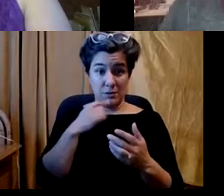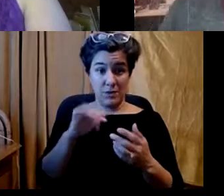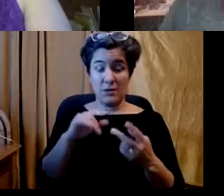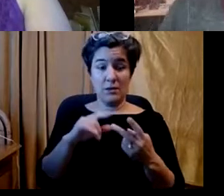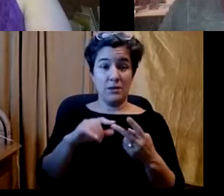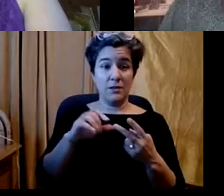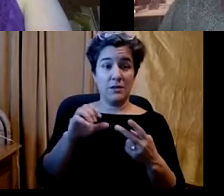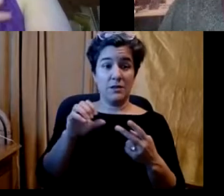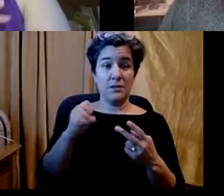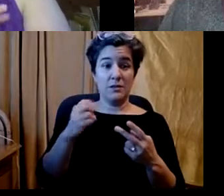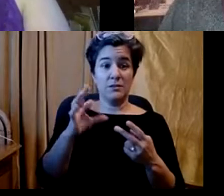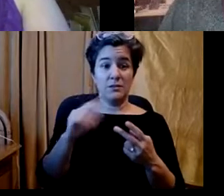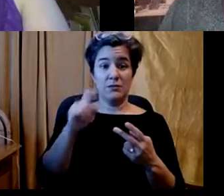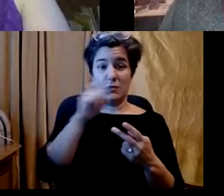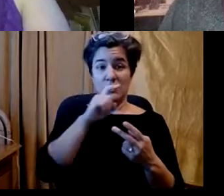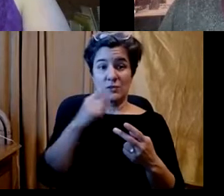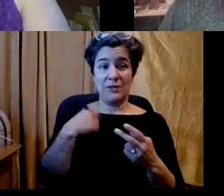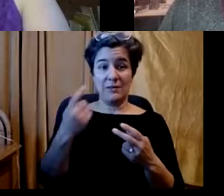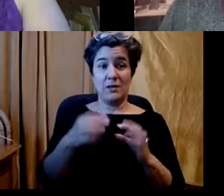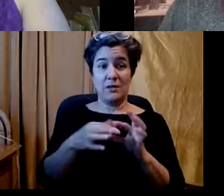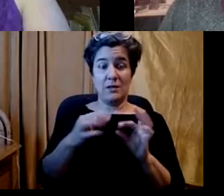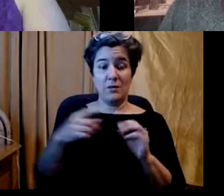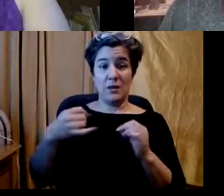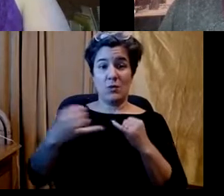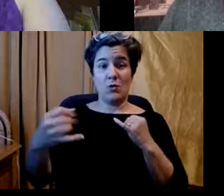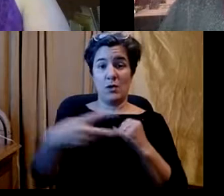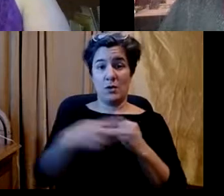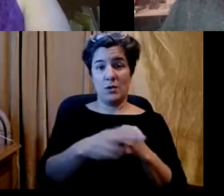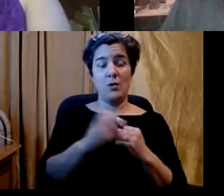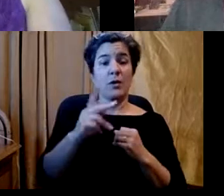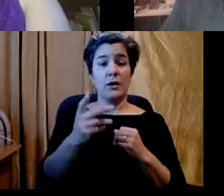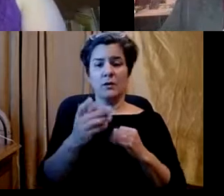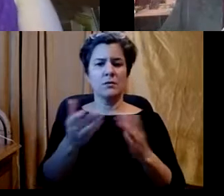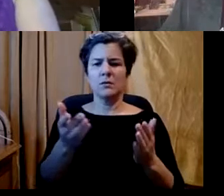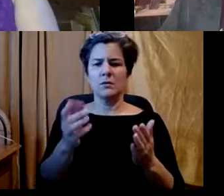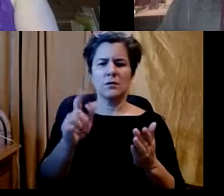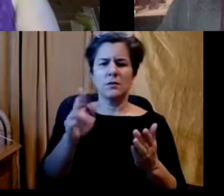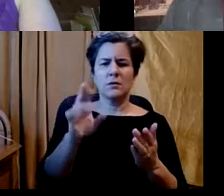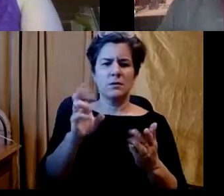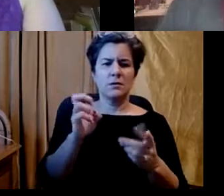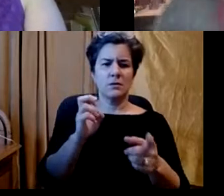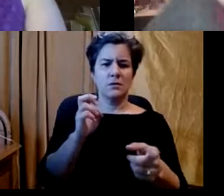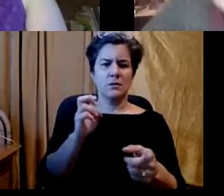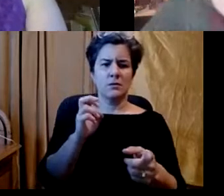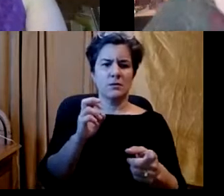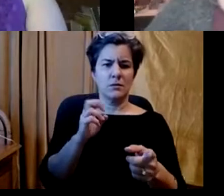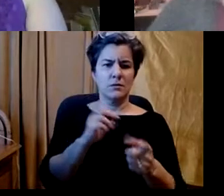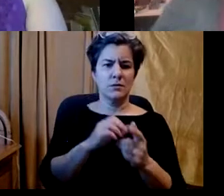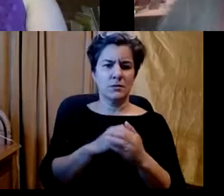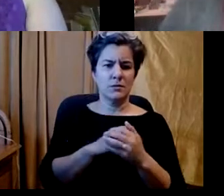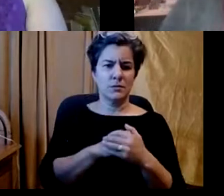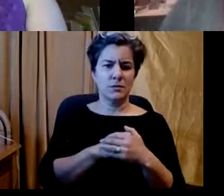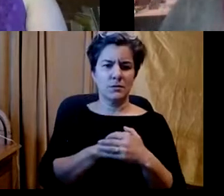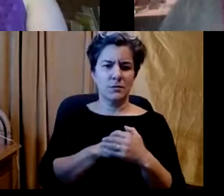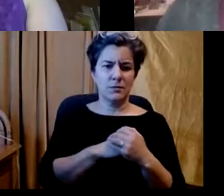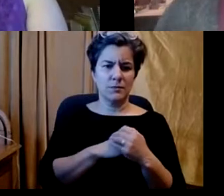leaping in to speak to? Okay, yes, hold on, let's see. Yeah, Laurie, do you want to say a little more about suggesting? I have a